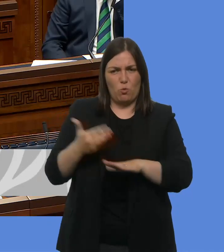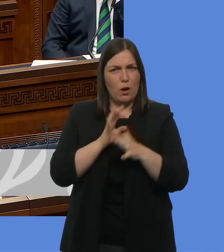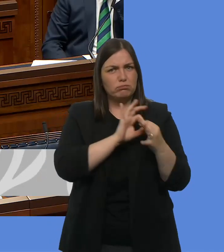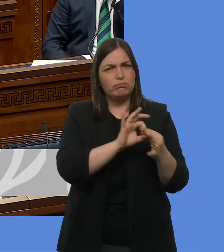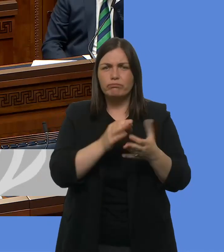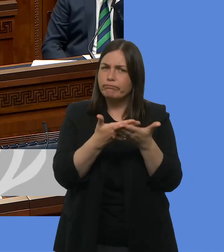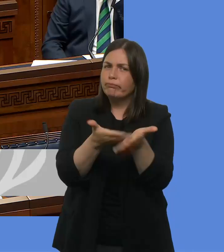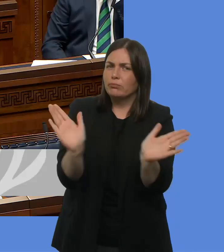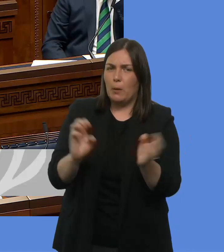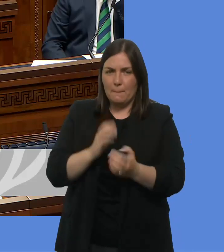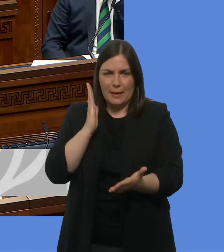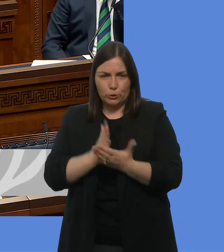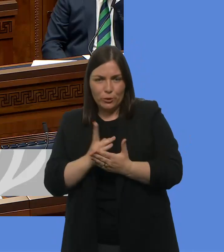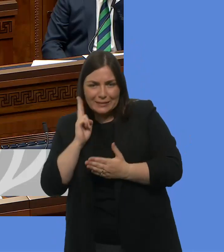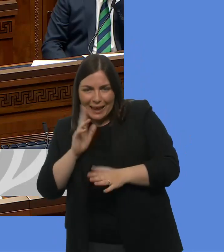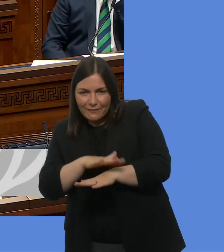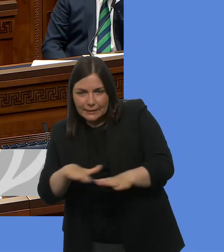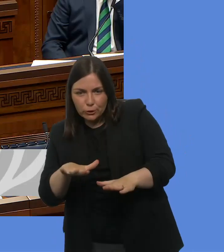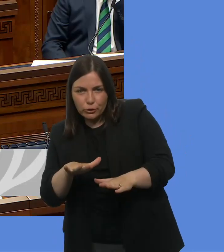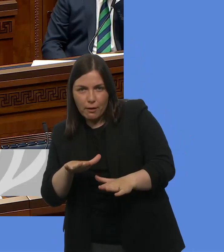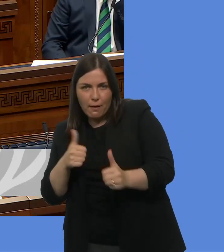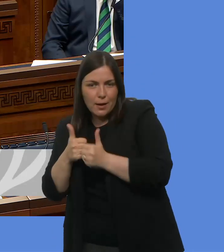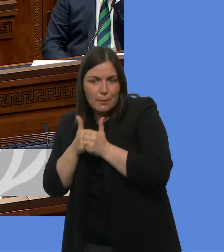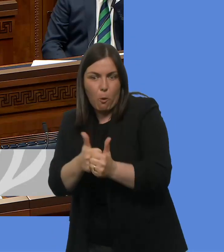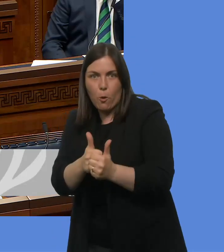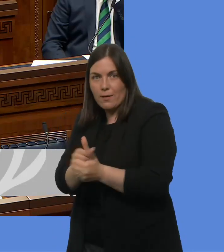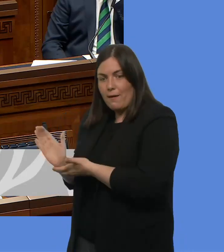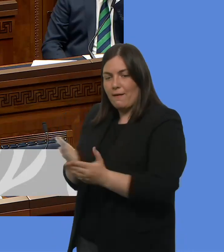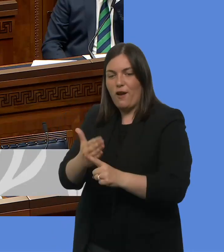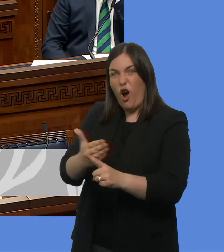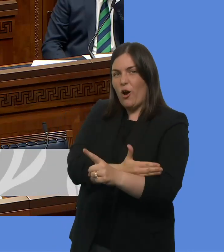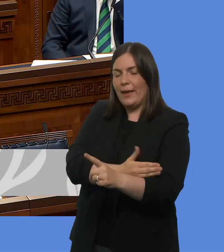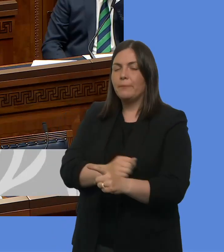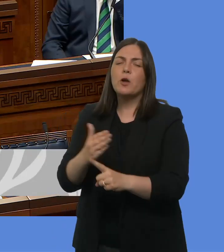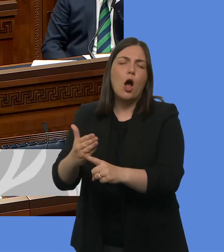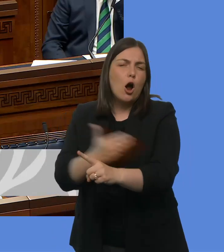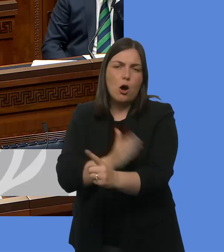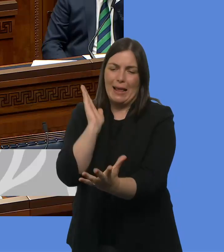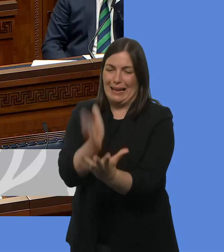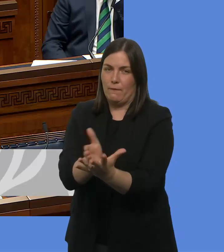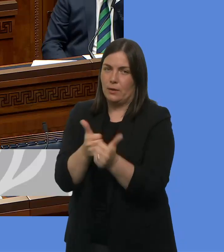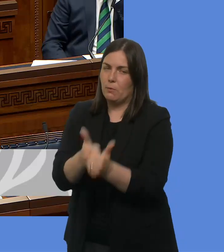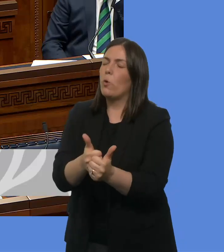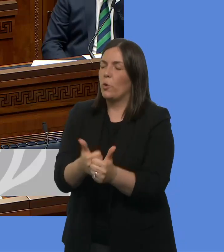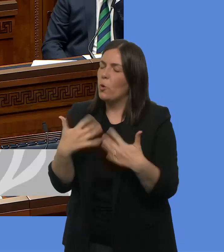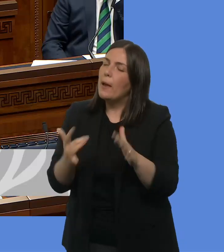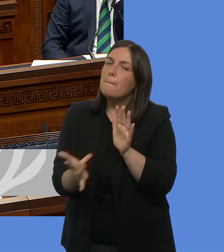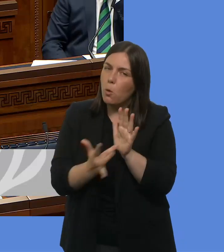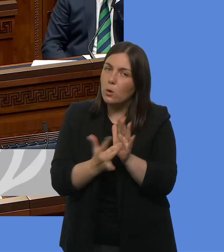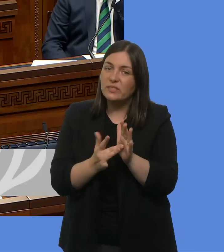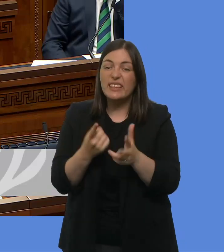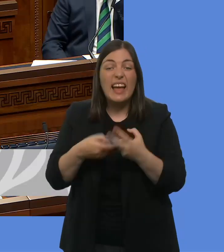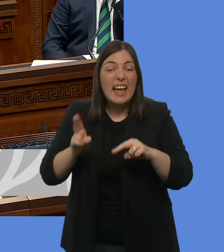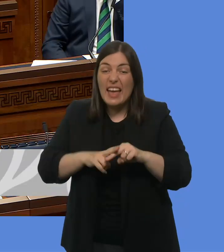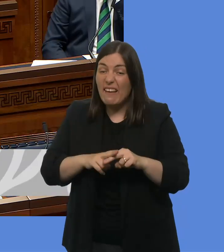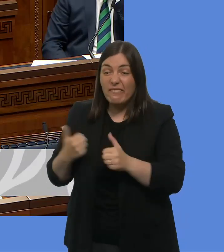receive tailored early support. And this early intervention is crucial for improving outcomes, as delays in addressing